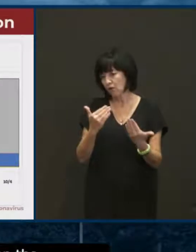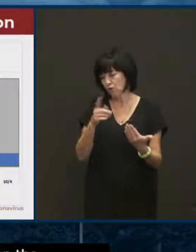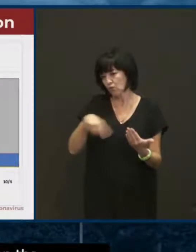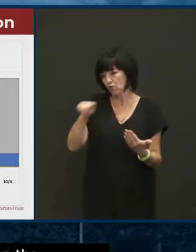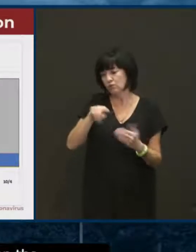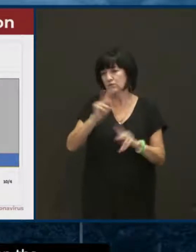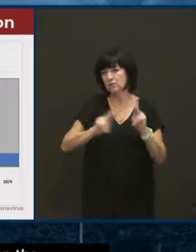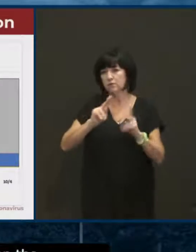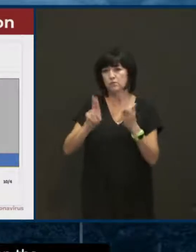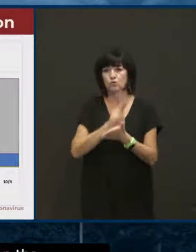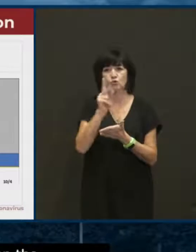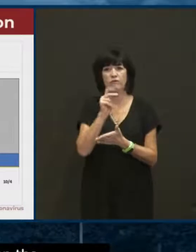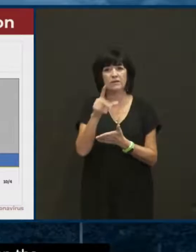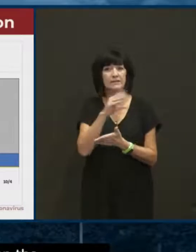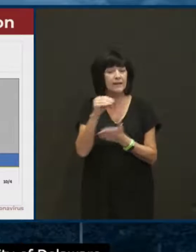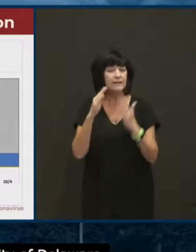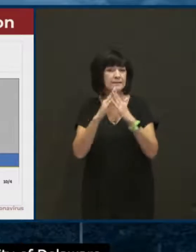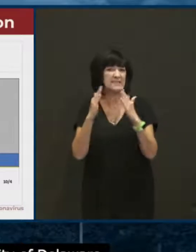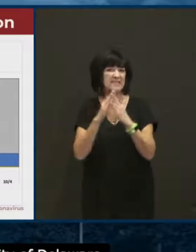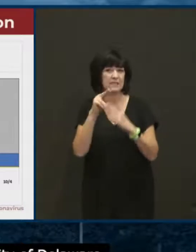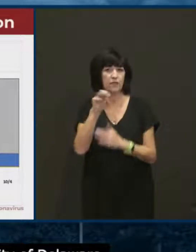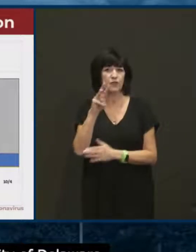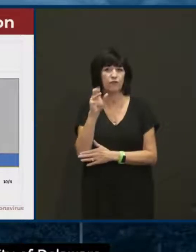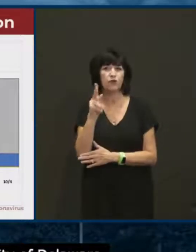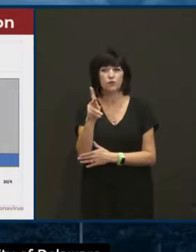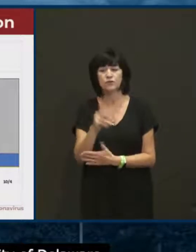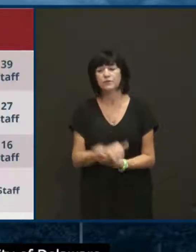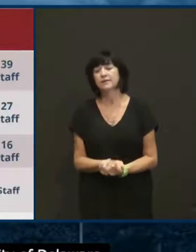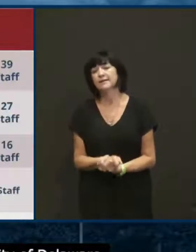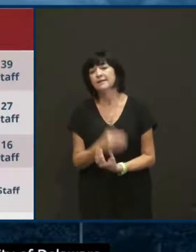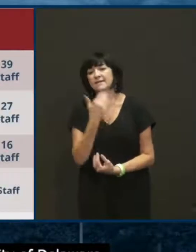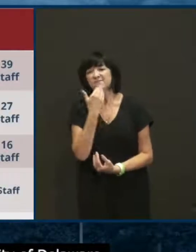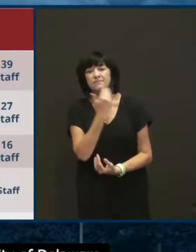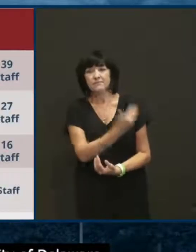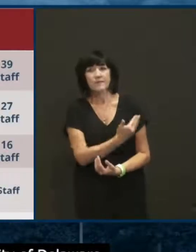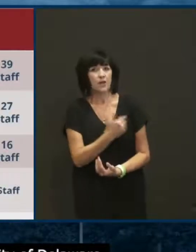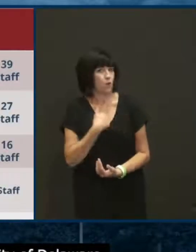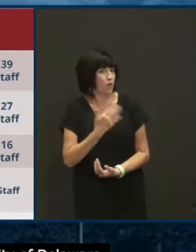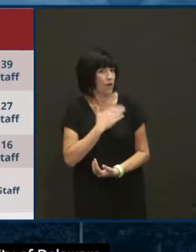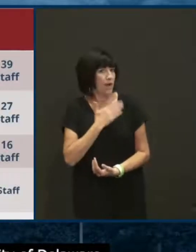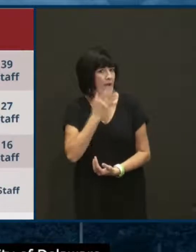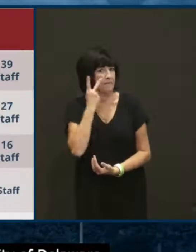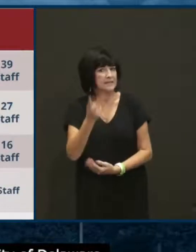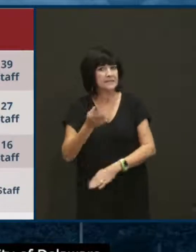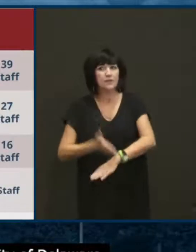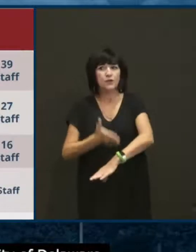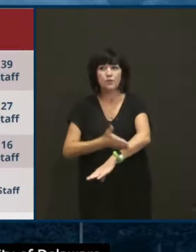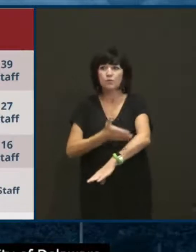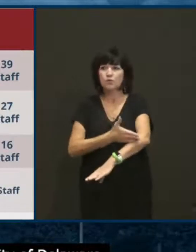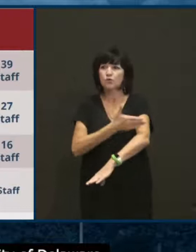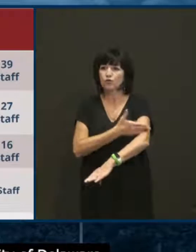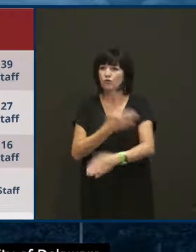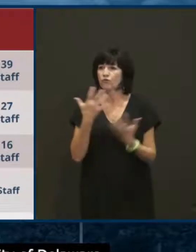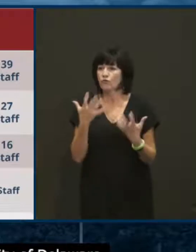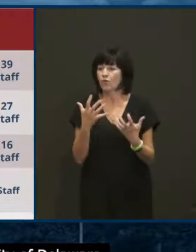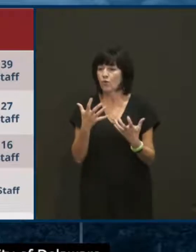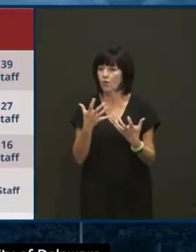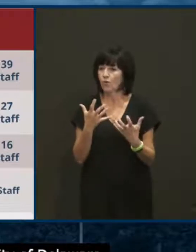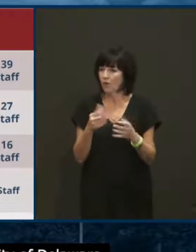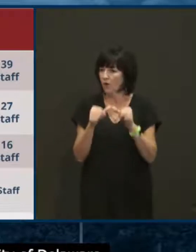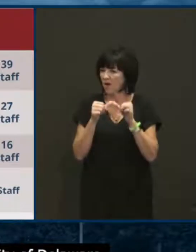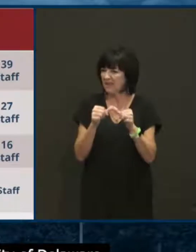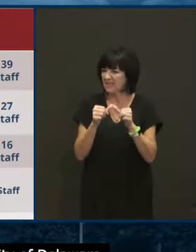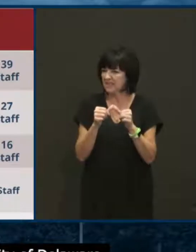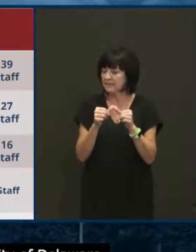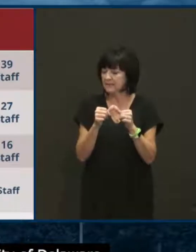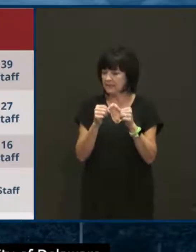city of Newark. Great, thank you, Governor. Yeah, we're happy to see improvements, but we're going to keep a really, really close eye